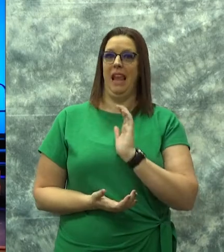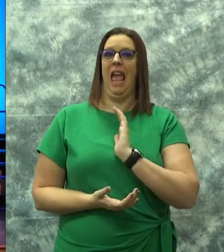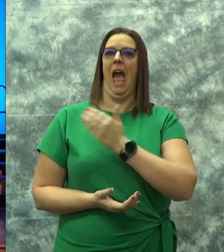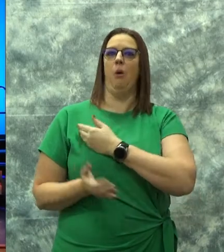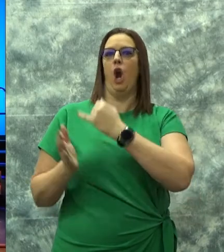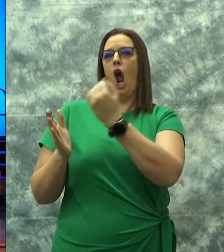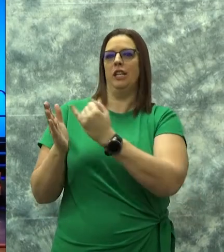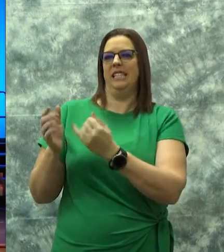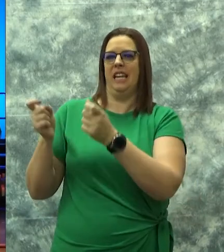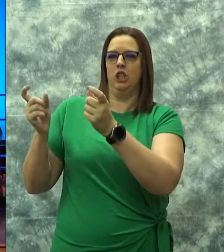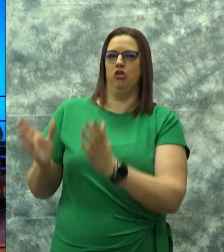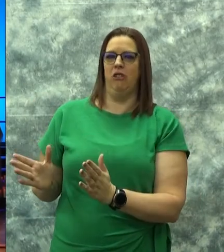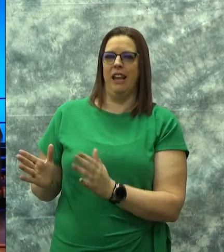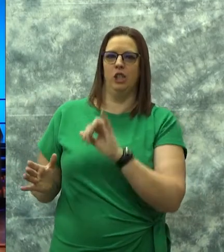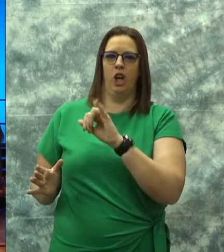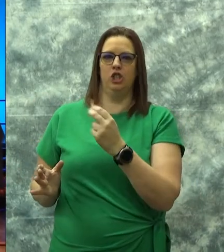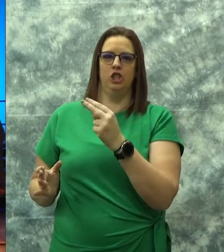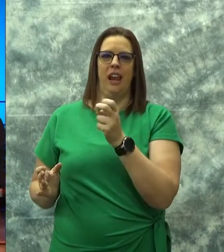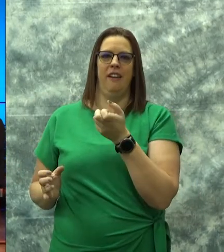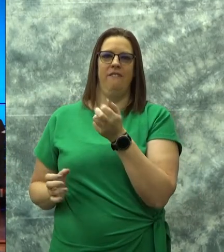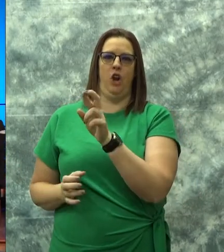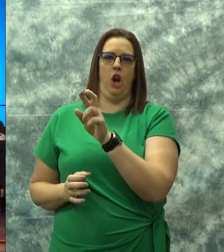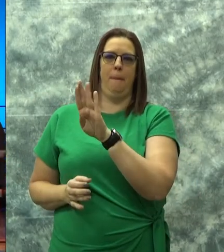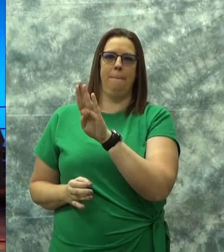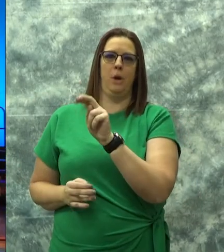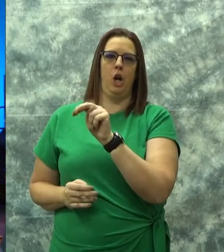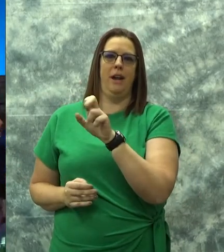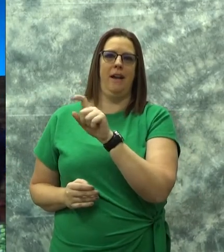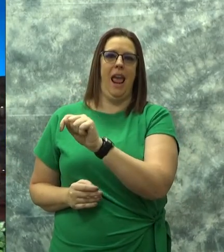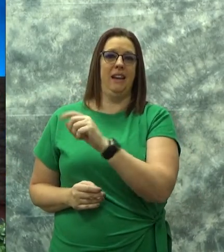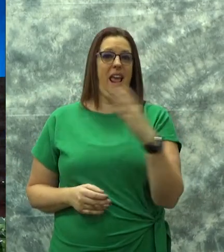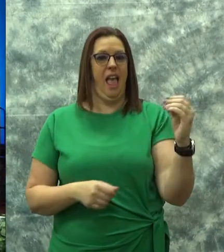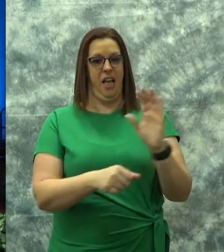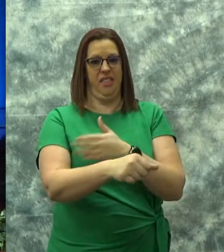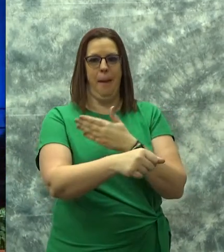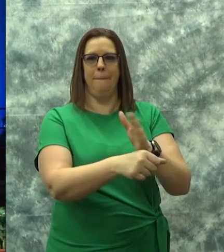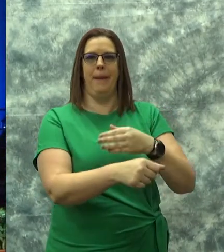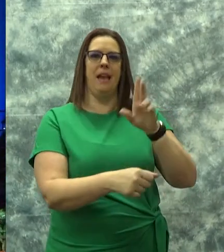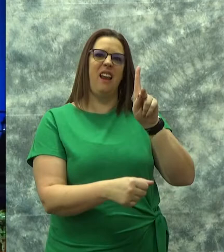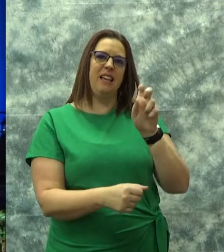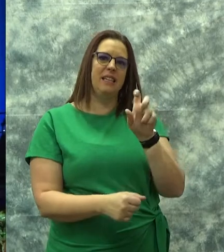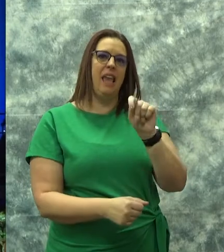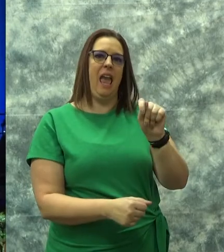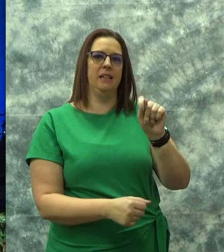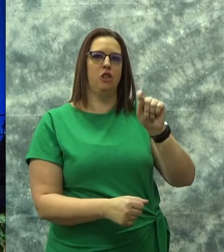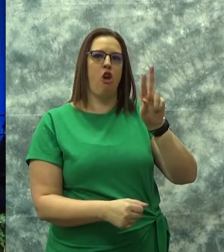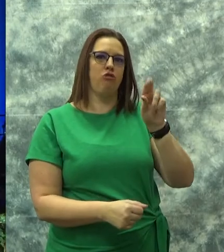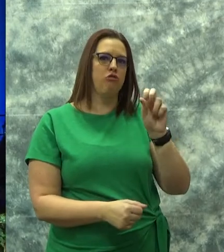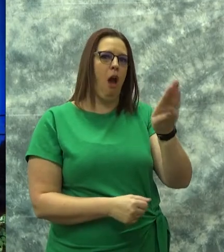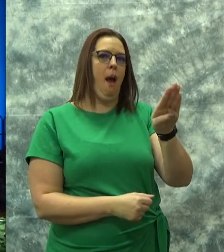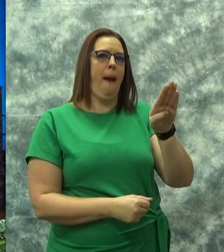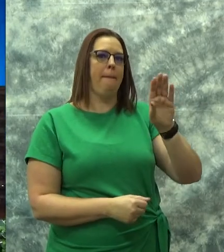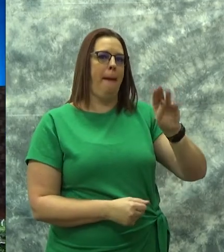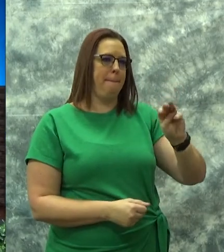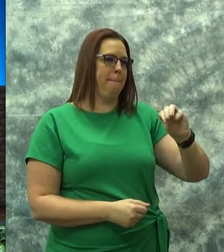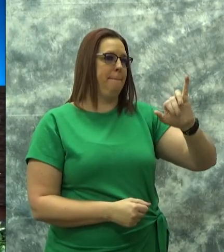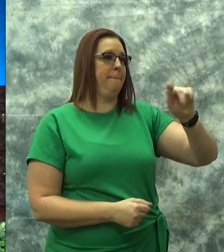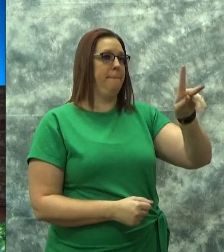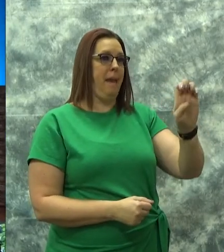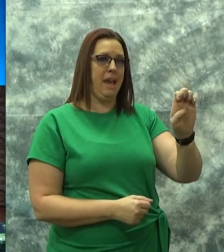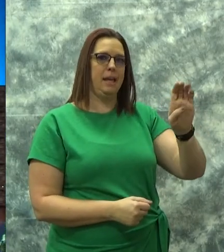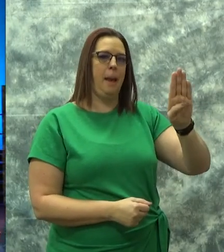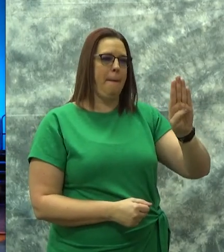Our artistic director, Jennifer Burnett, wonderful. And our band today, Kent Rautenstrauss, Rob Lowe, Mike Marlier,